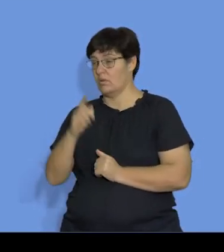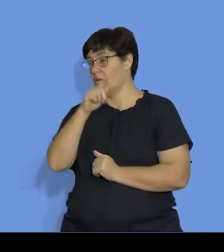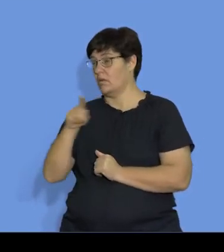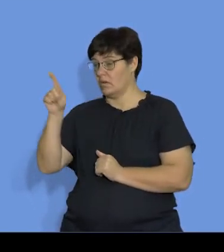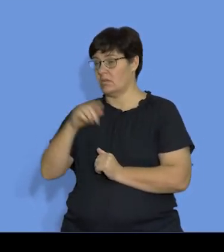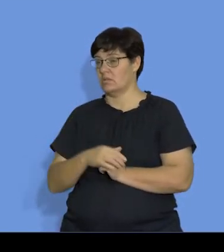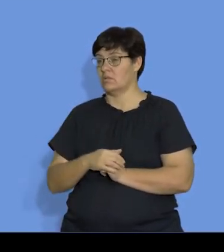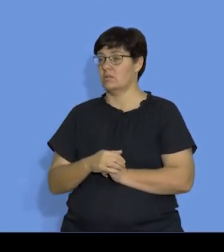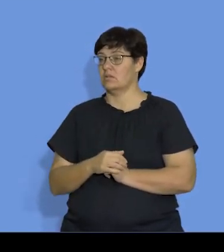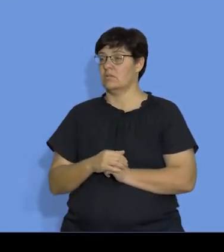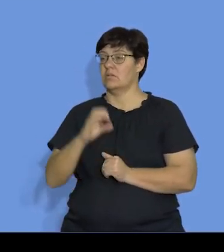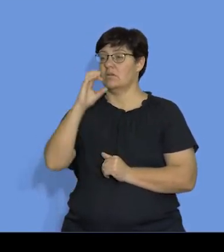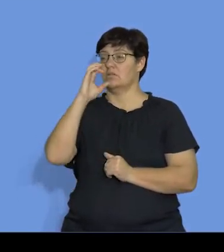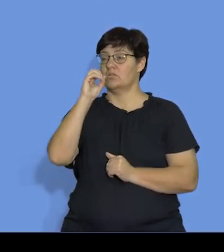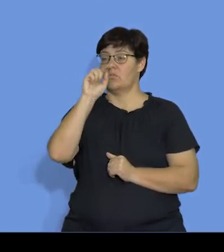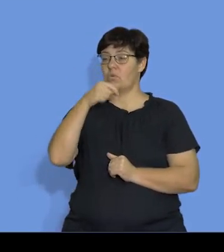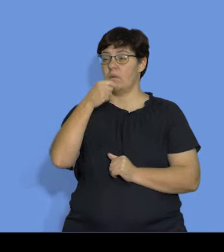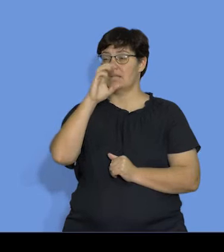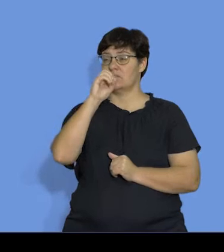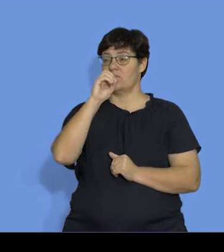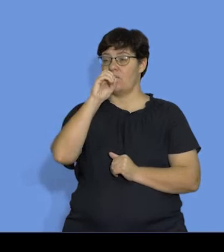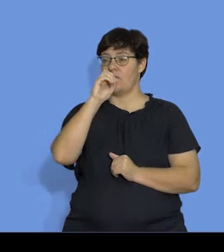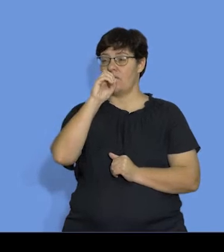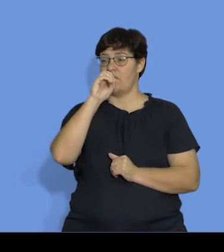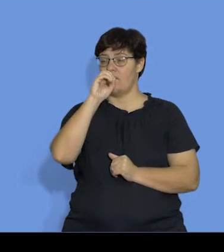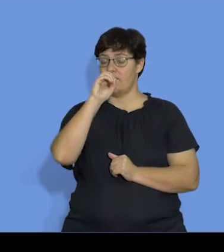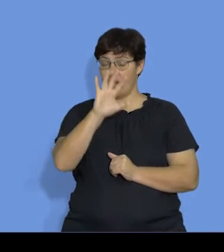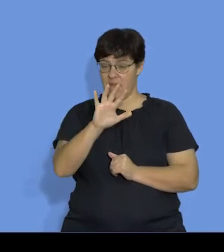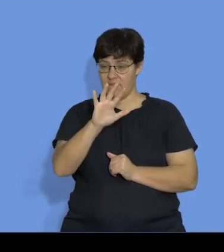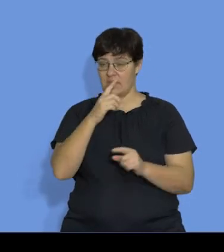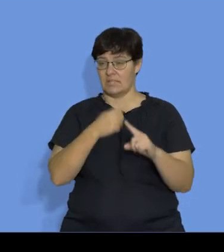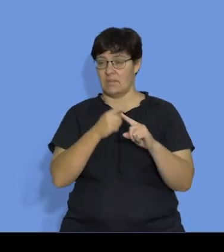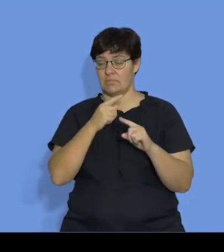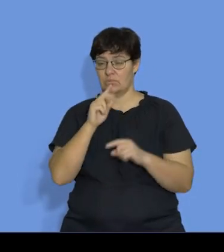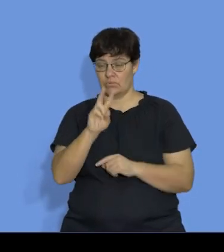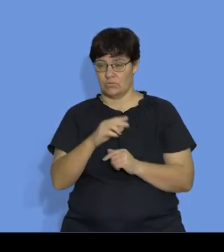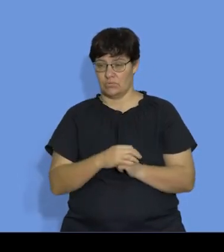have 0.05 times 2, which is 0.1